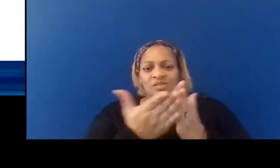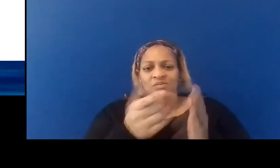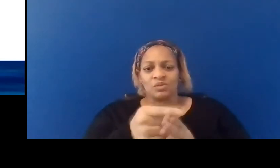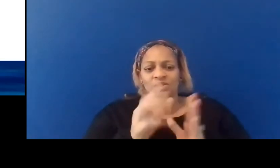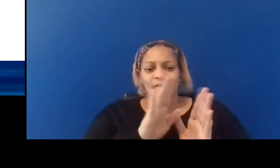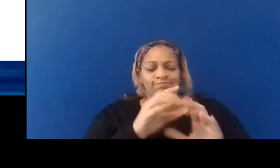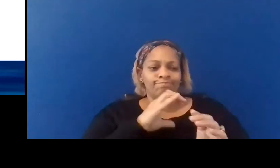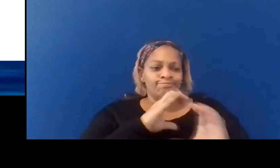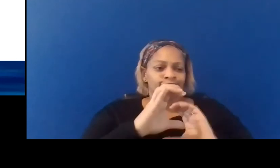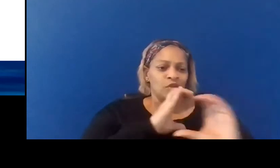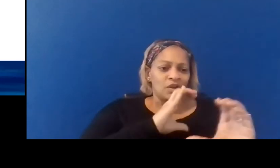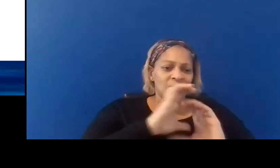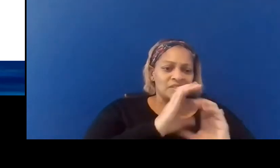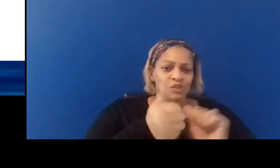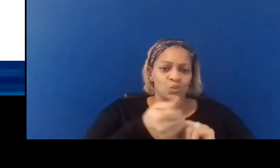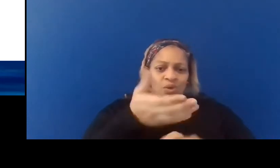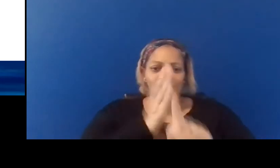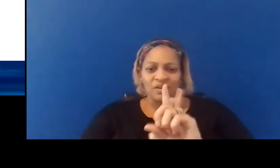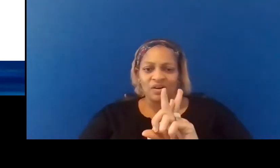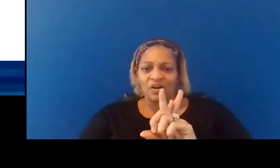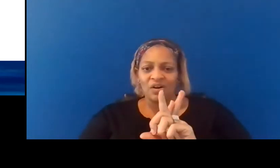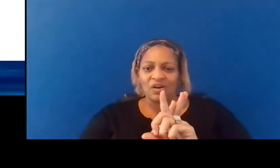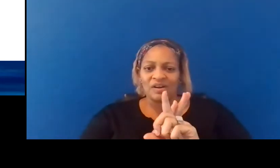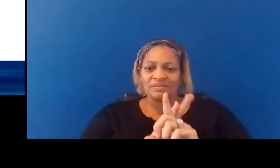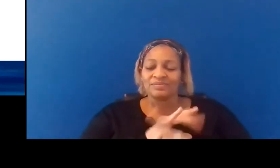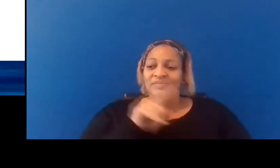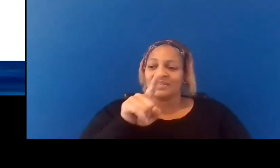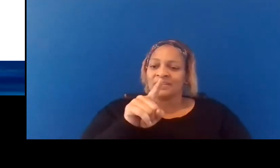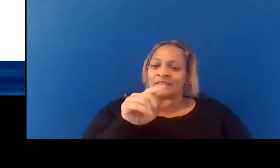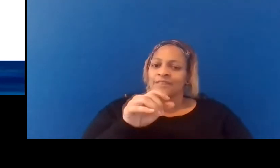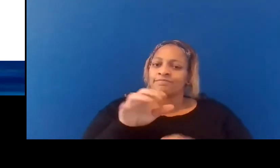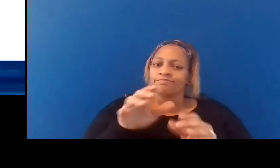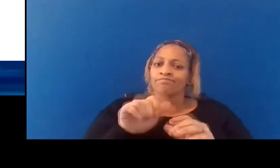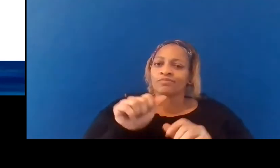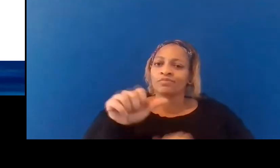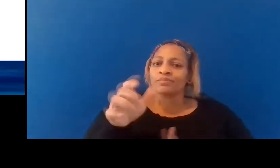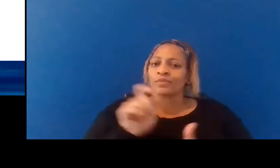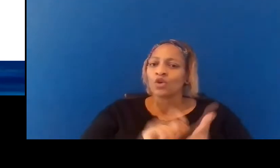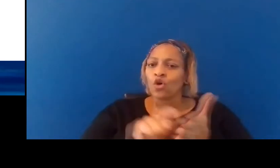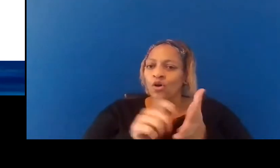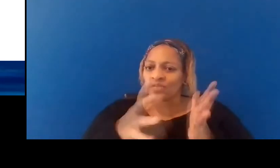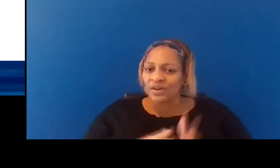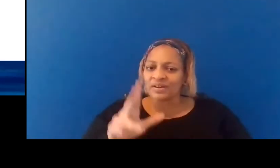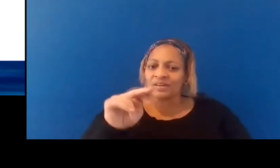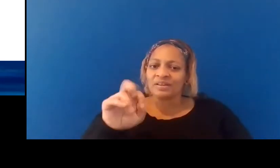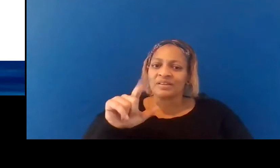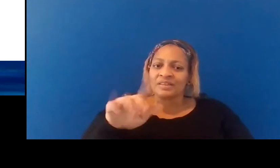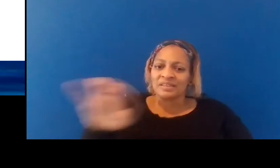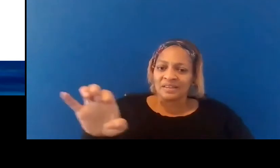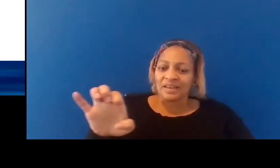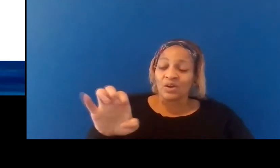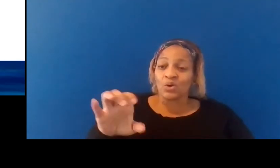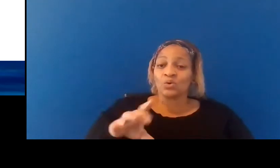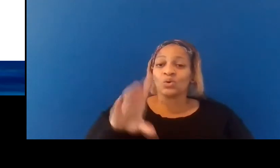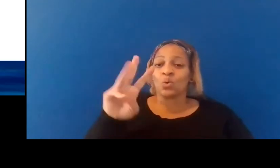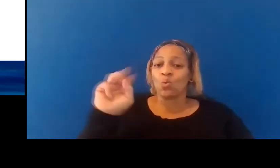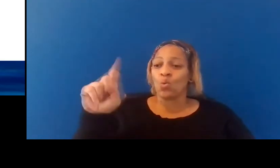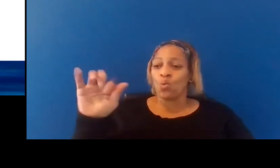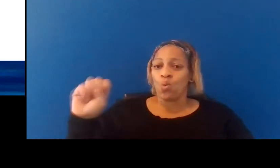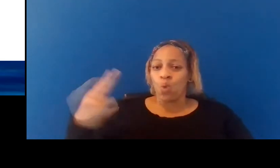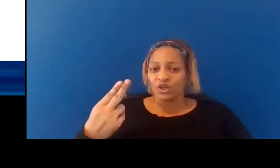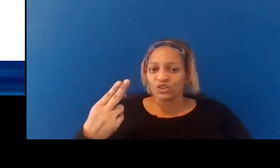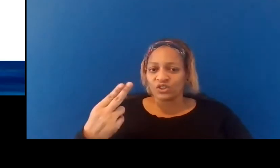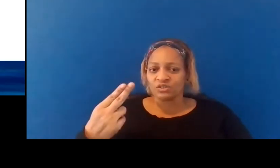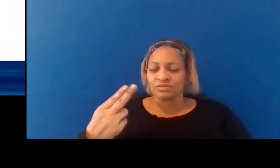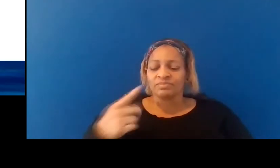it or whatnot. And eventually I come across Neil Donald Walsh saying, the promise of God is that you are his